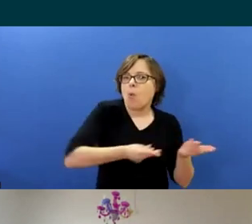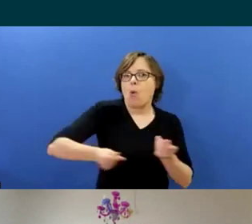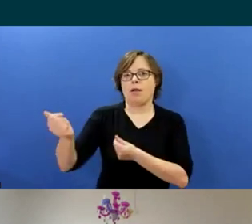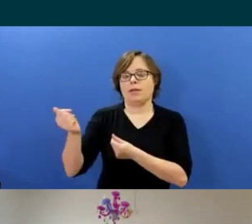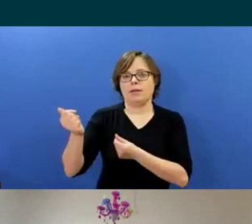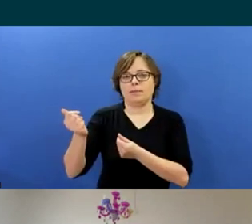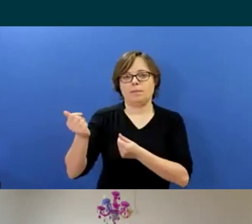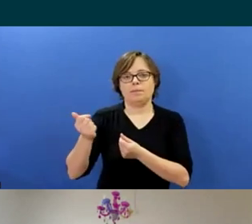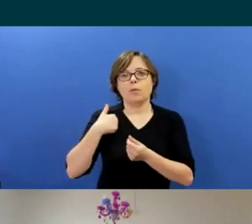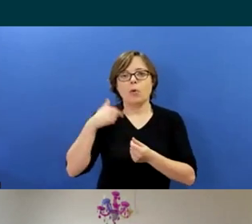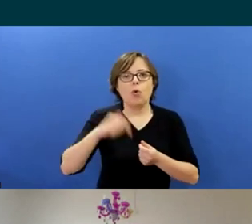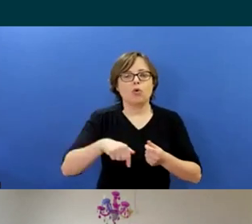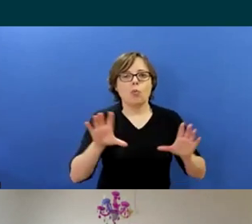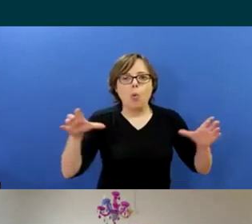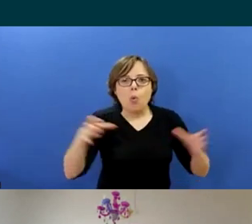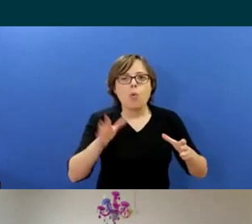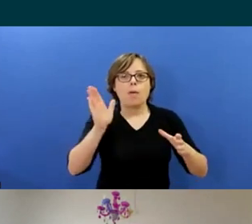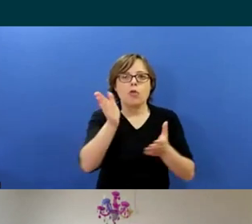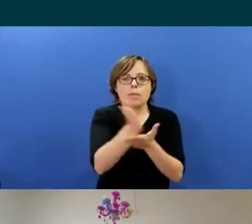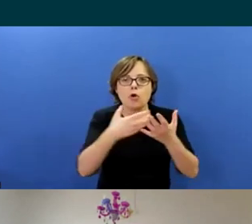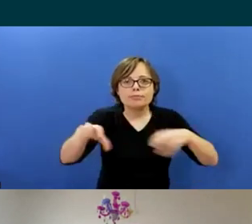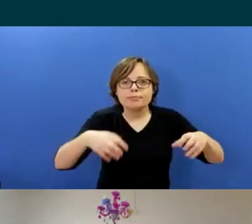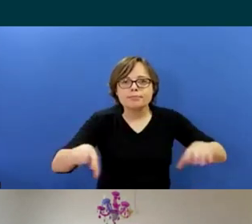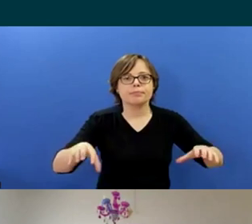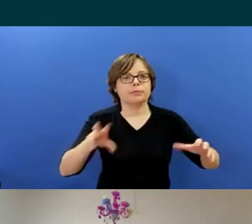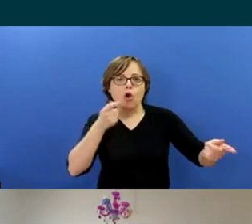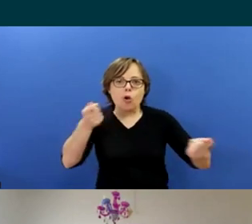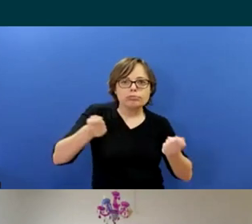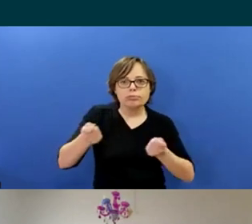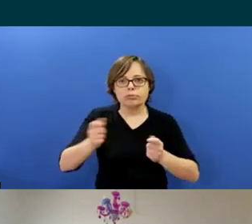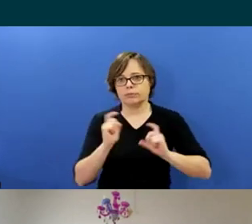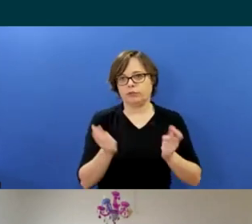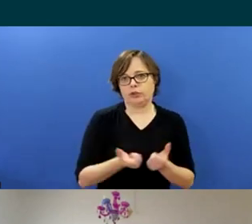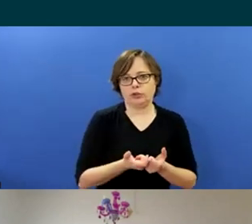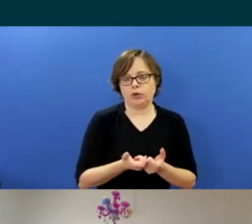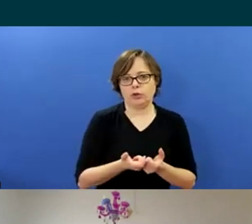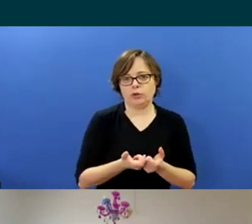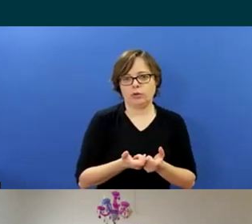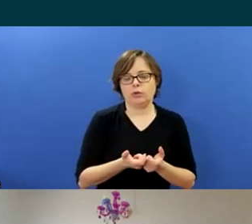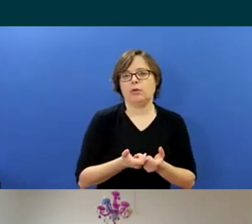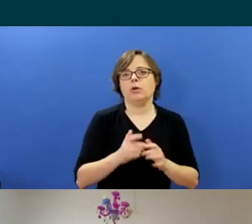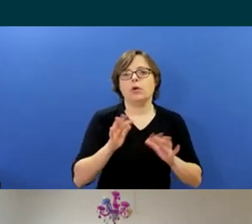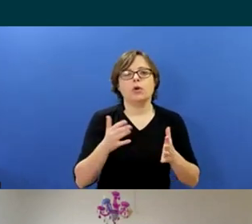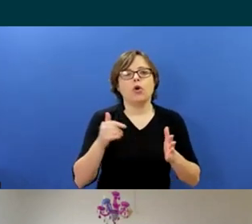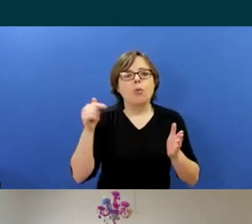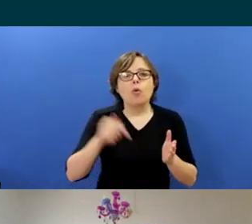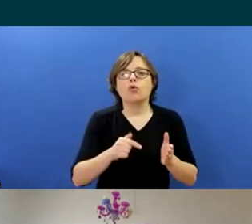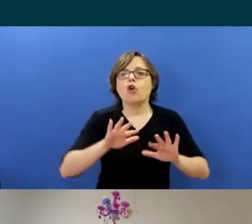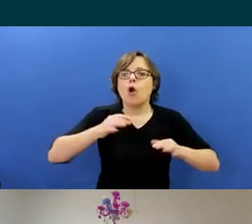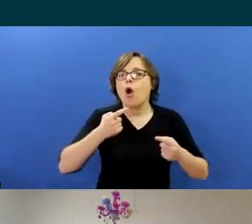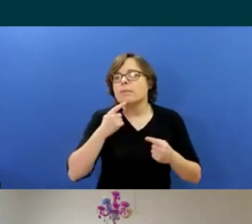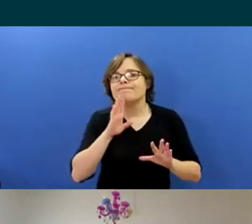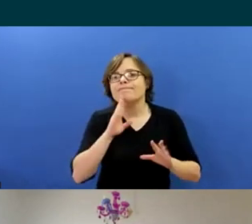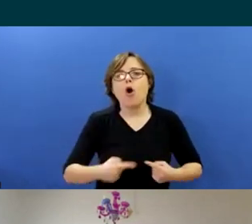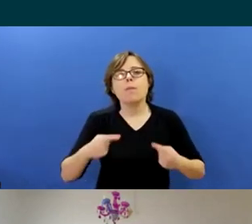work. Facilitate their work by asking questions to help reflections, synthesizing the discussion. Sometimes we have to